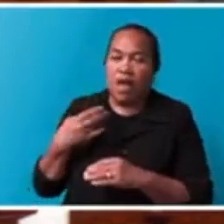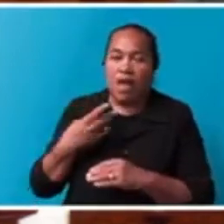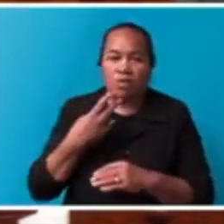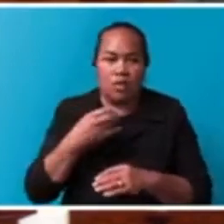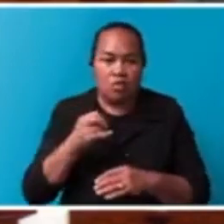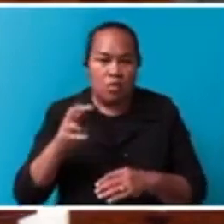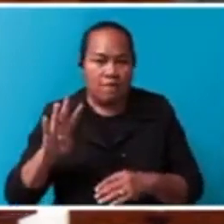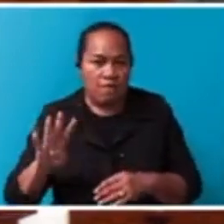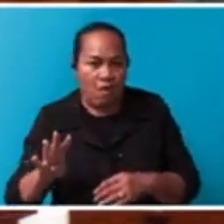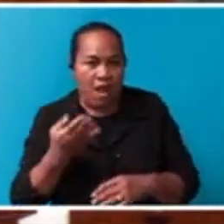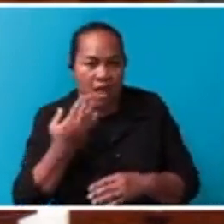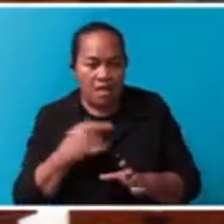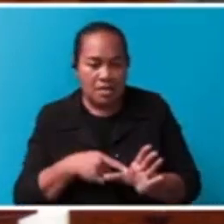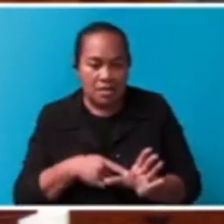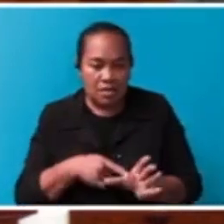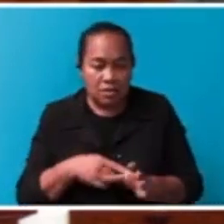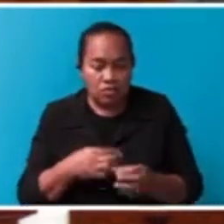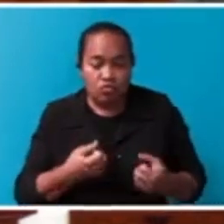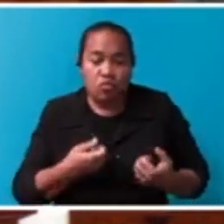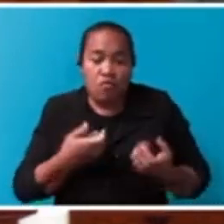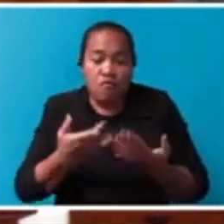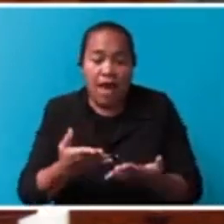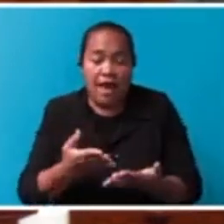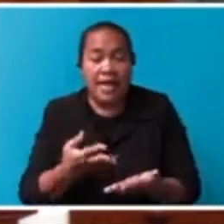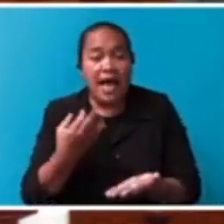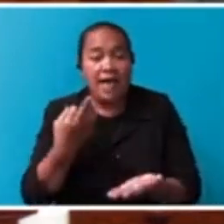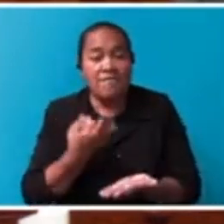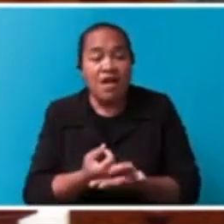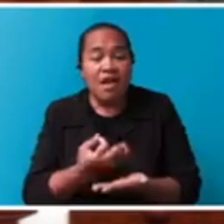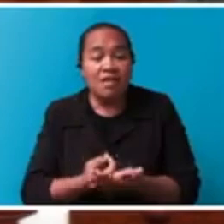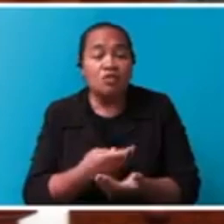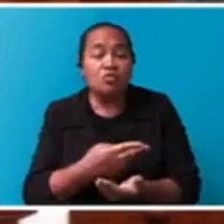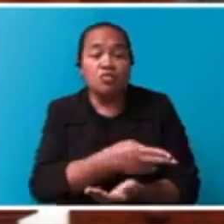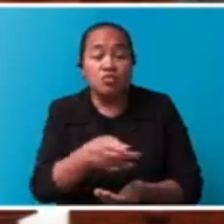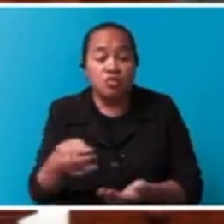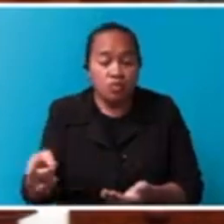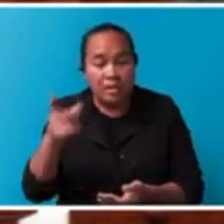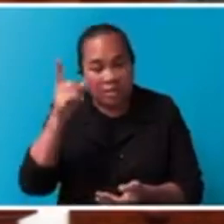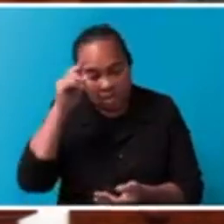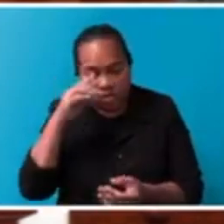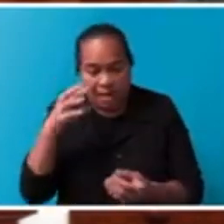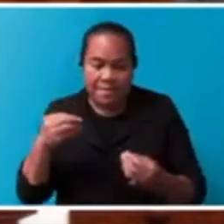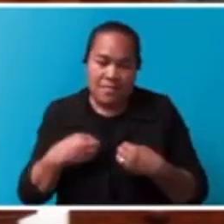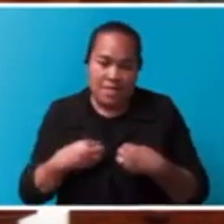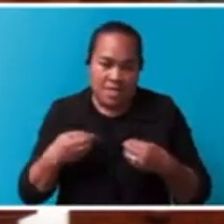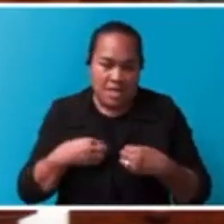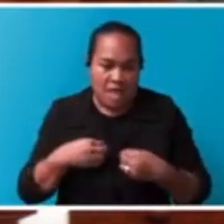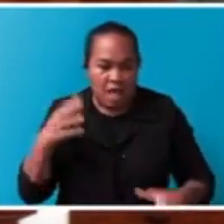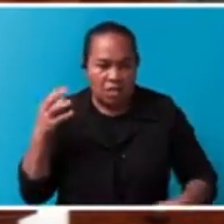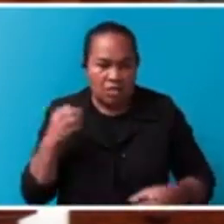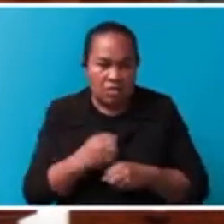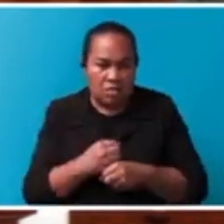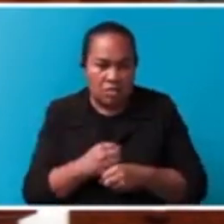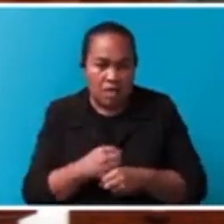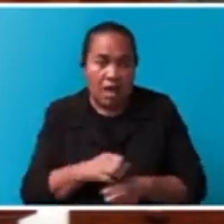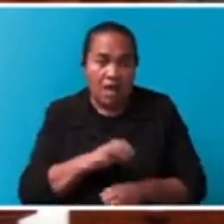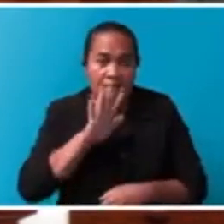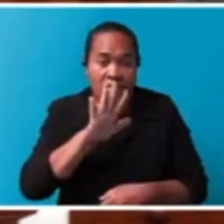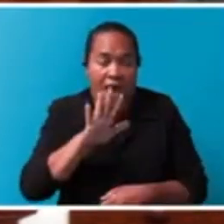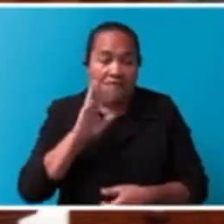to provide concessional finance to iTaukei businesses with a total budget of $5